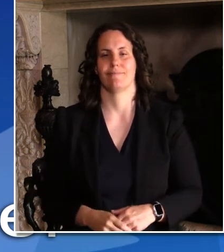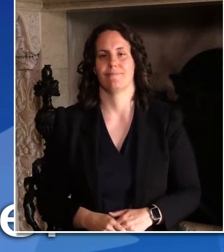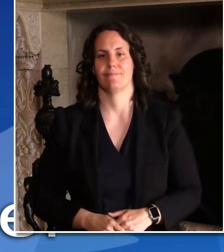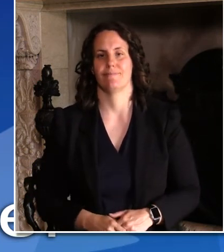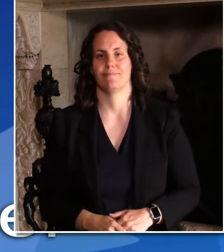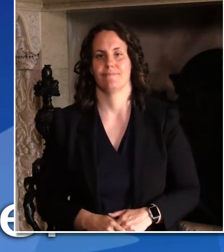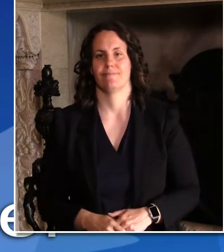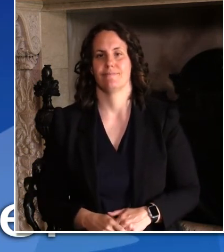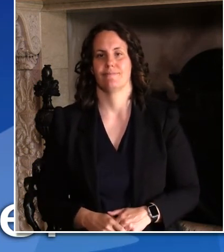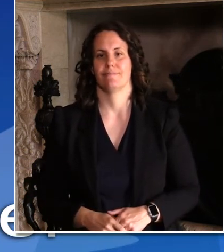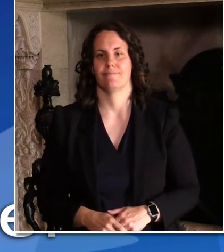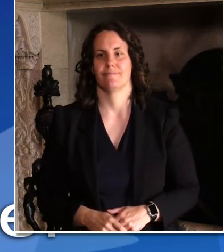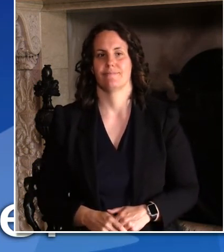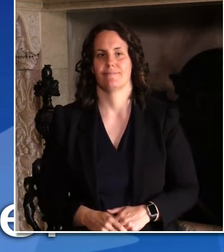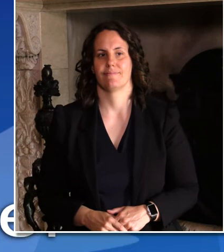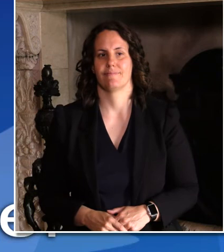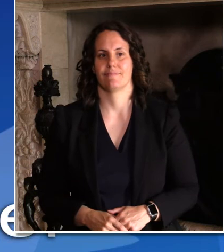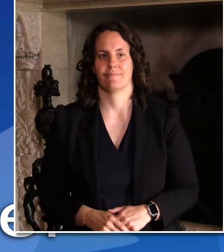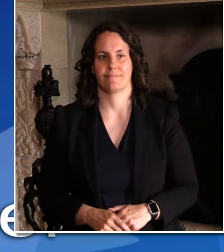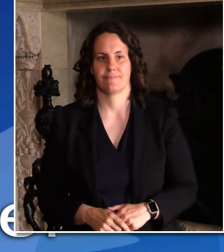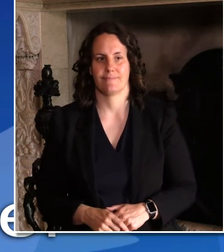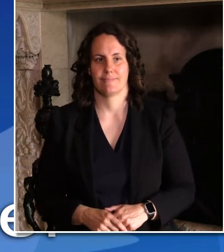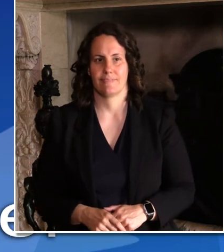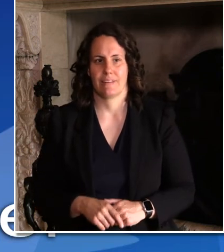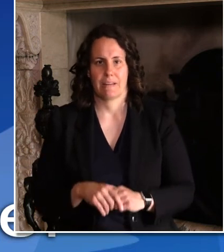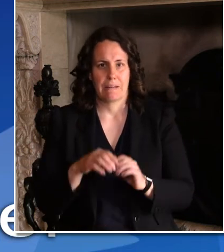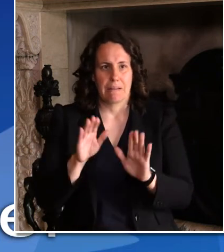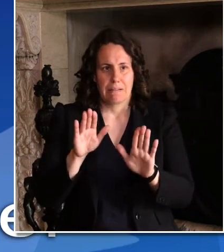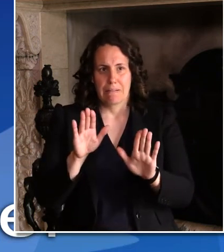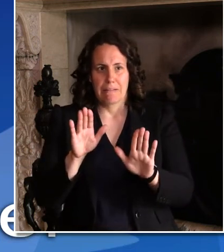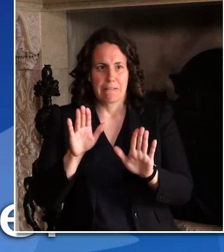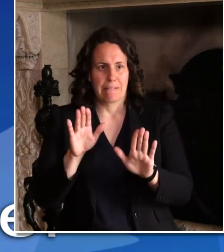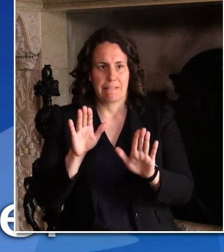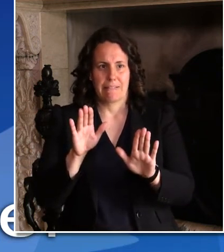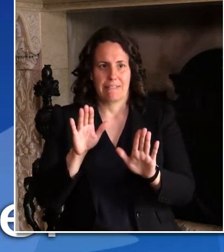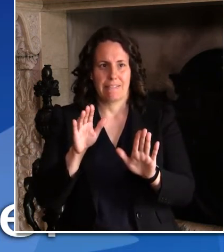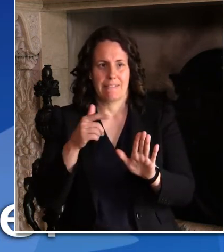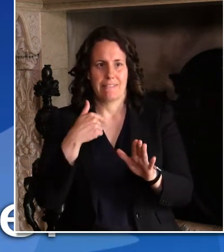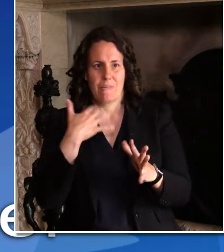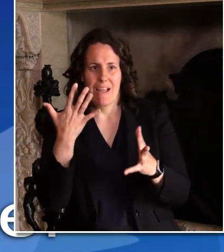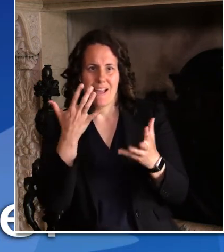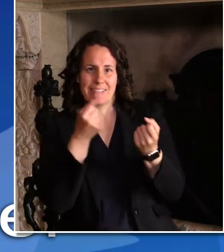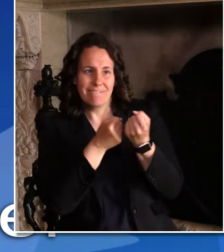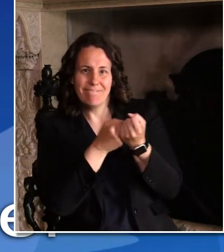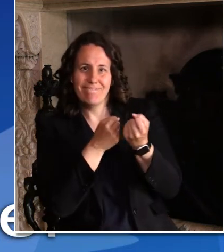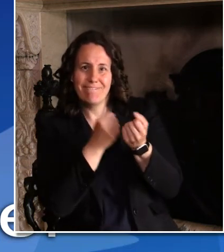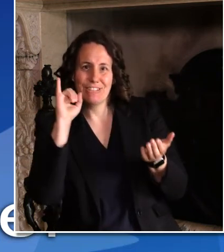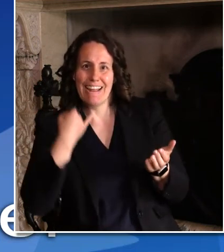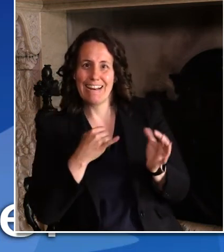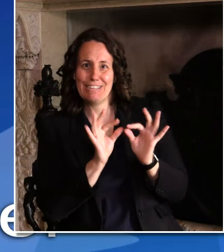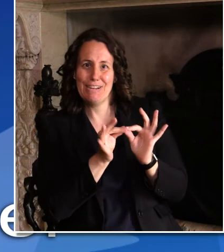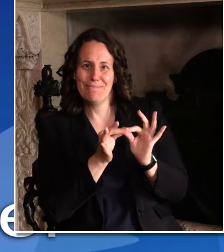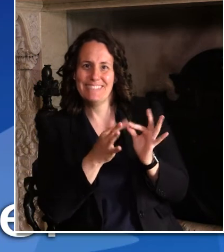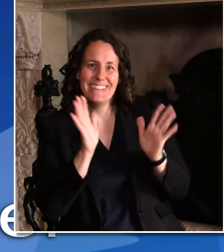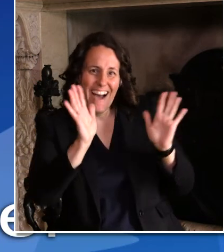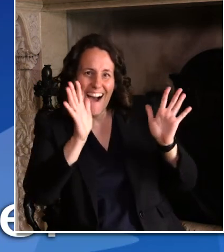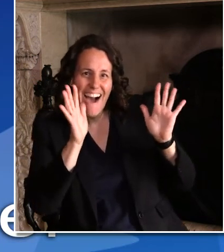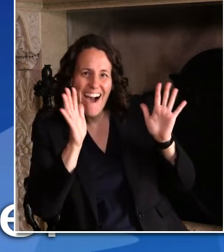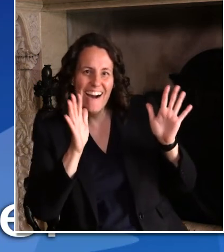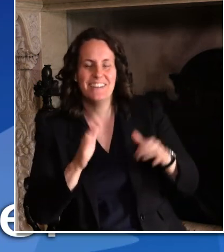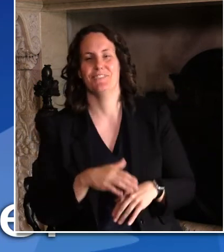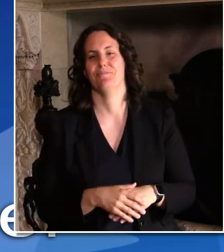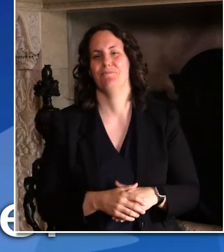Hi there. I hope you'll permit me a quick moment to give a shout out to Jenny and the team of sign language interpreters you have there, Governor. I had